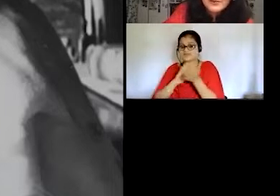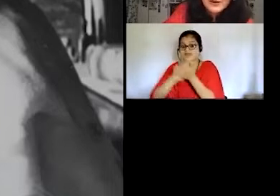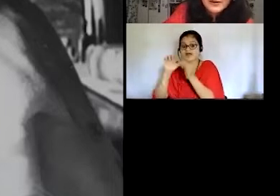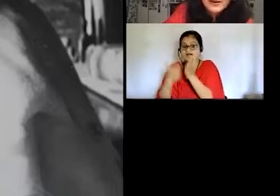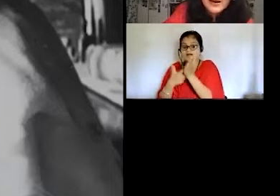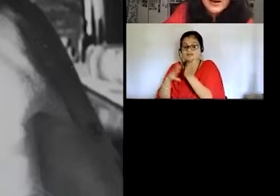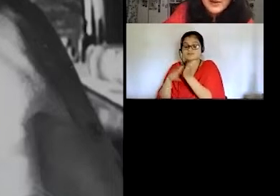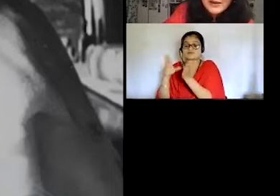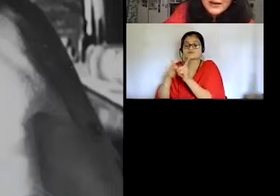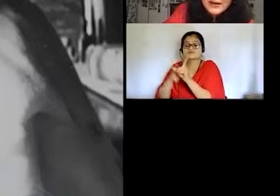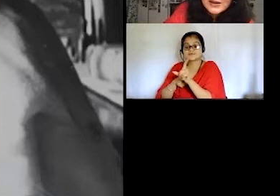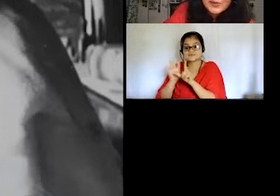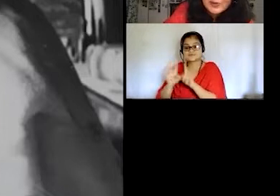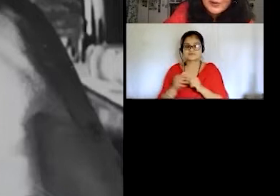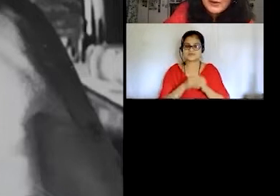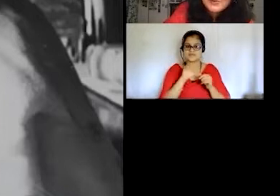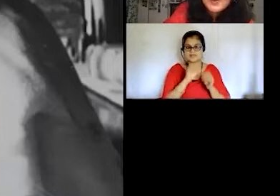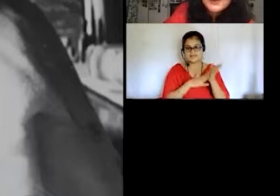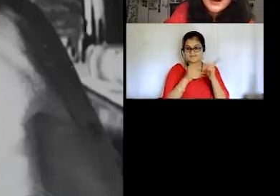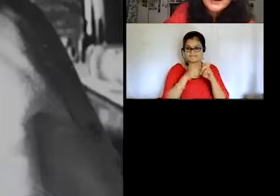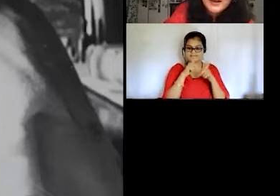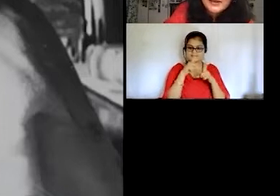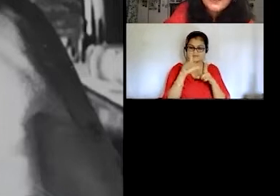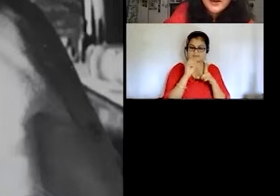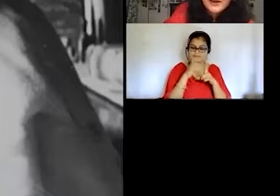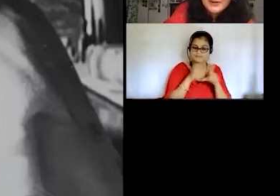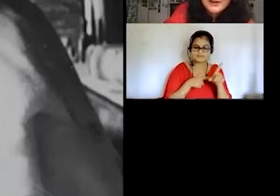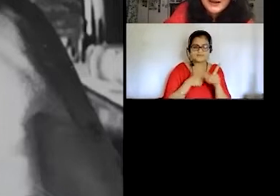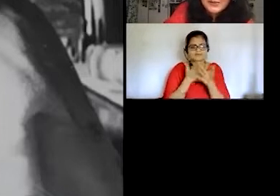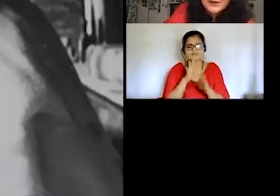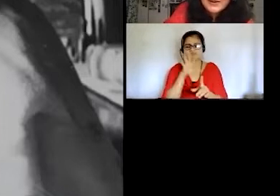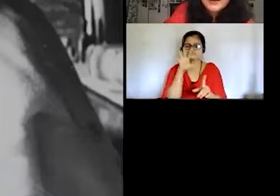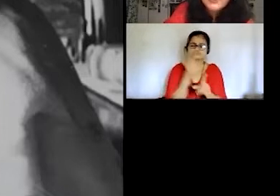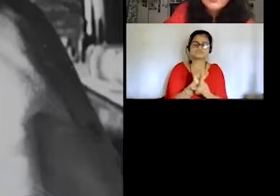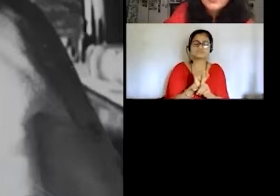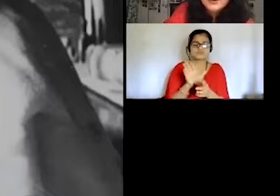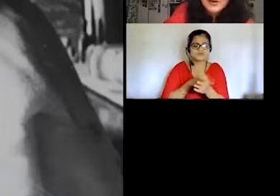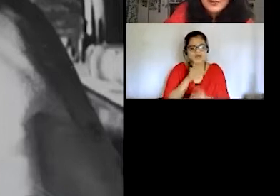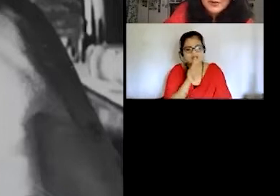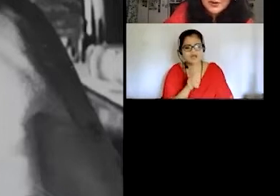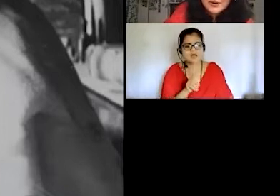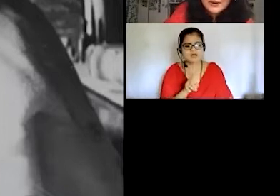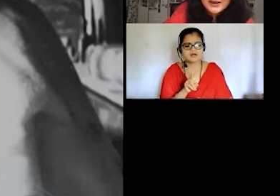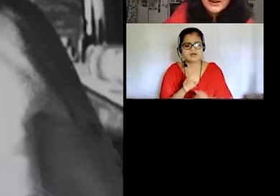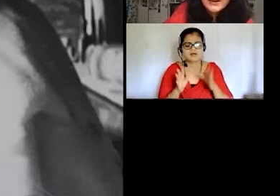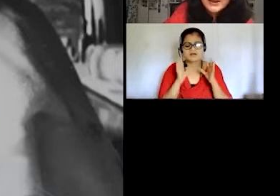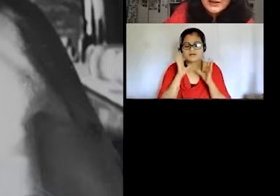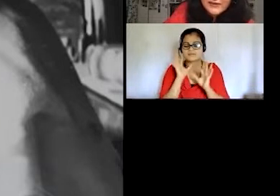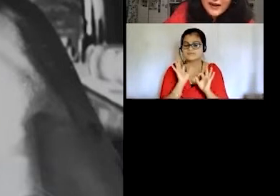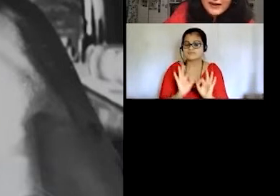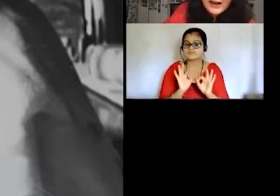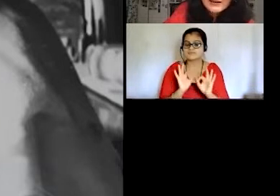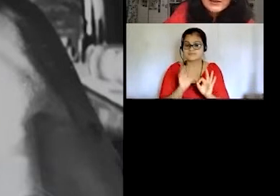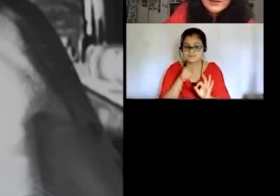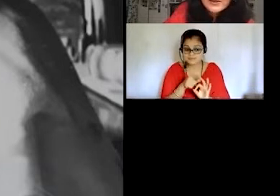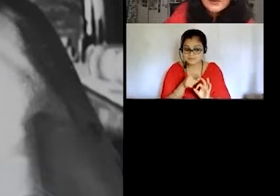harmony, melody is probably the most identifiable element in a musical composition. A